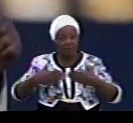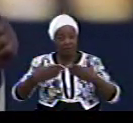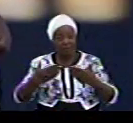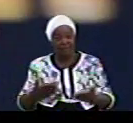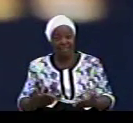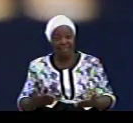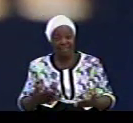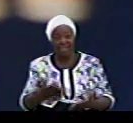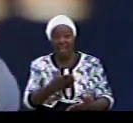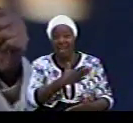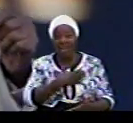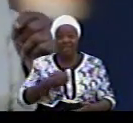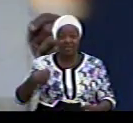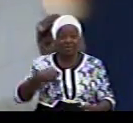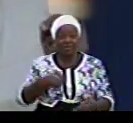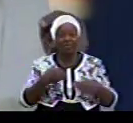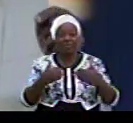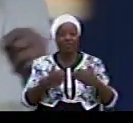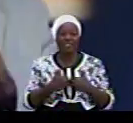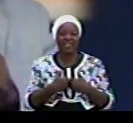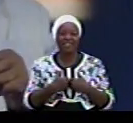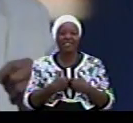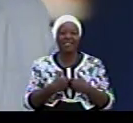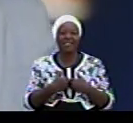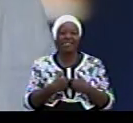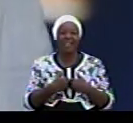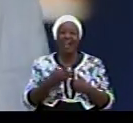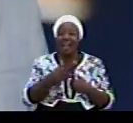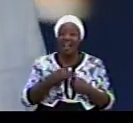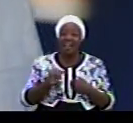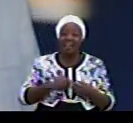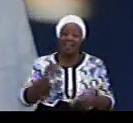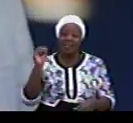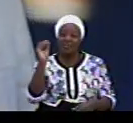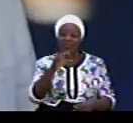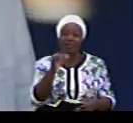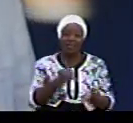and we possess. And I throw it at you.